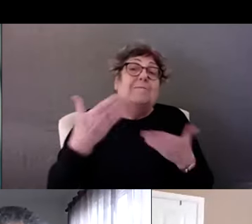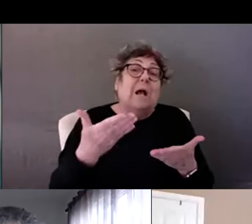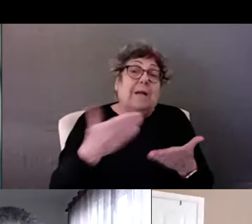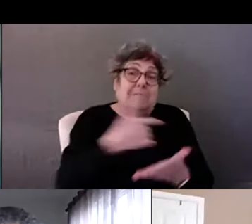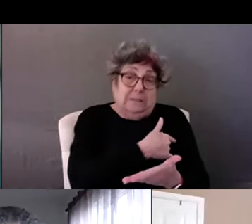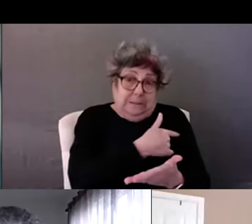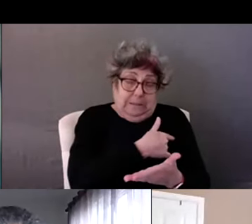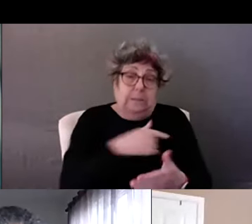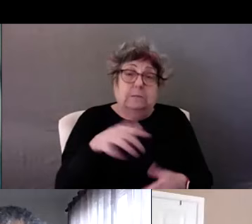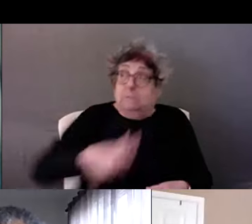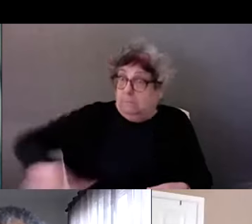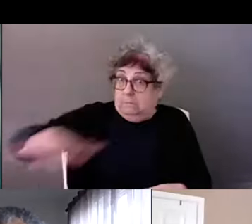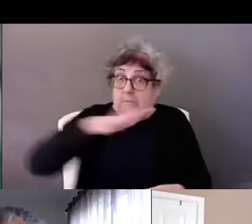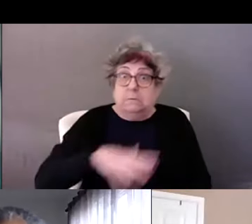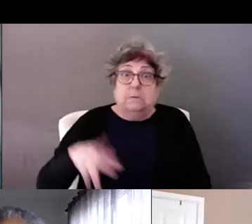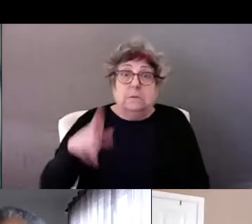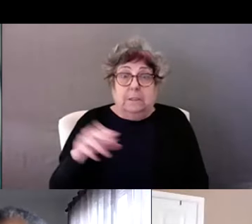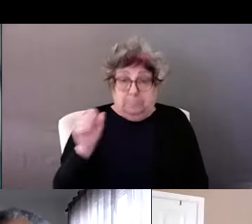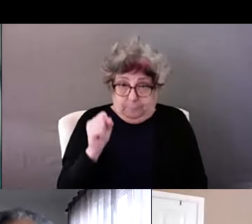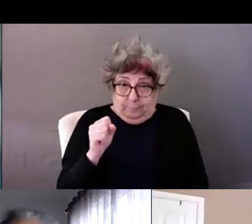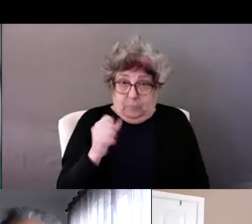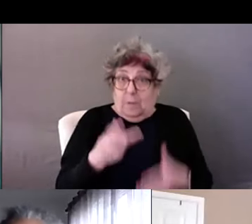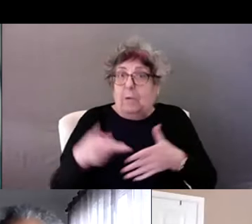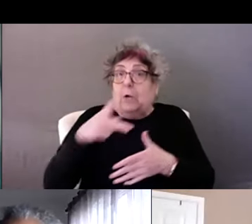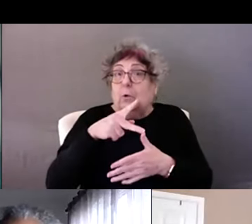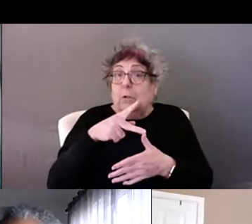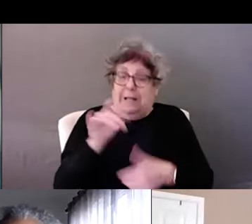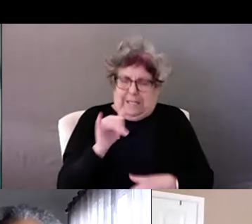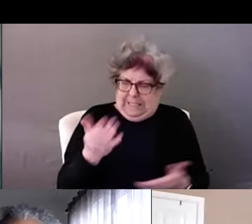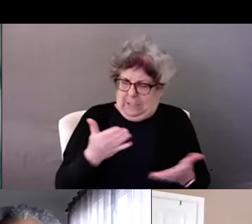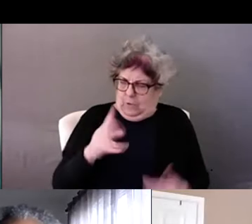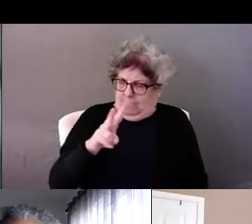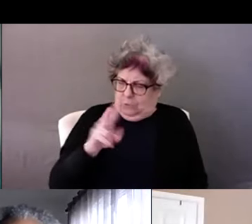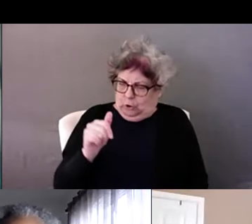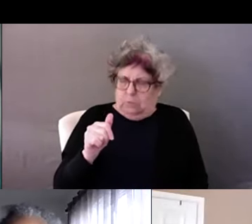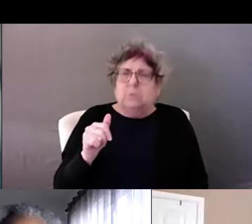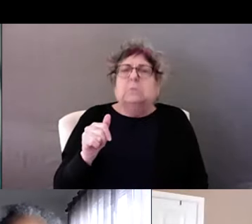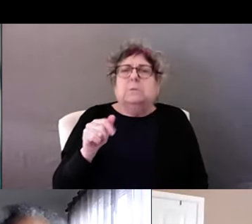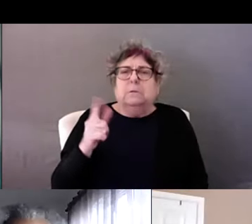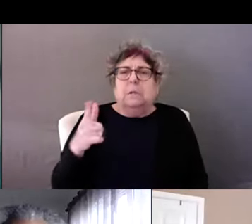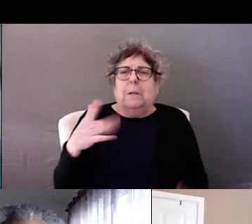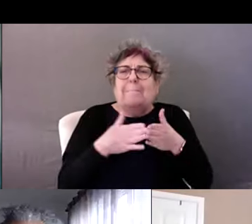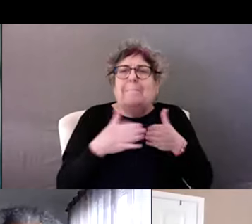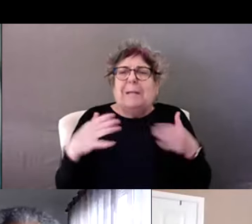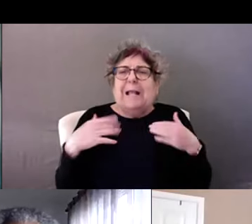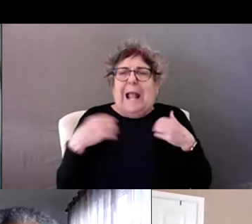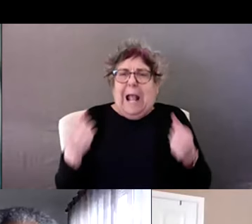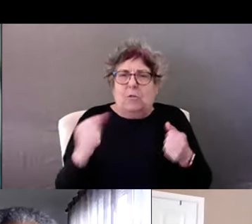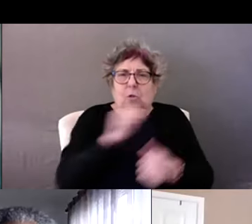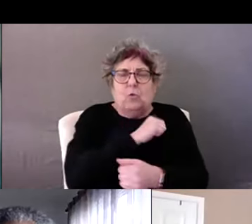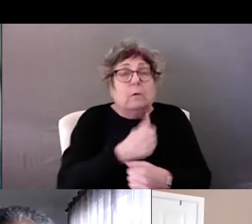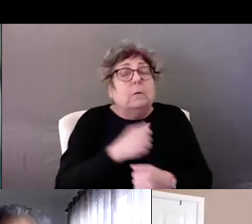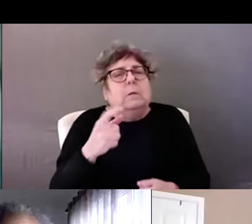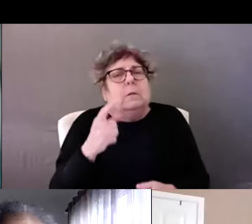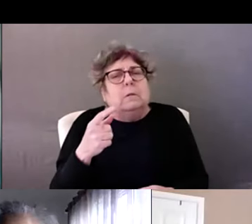being really guided and driven by the, in your case, the Virginia Public Health Authority. Are they sending out information? What's